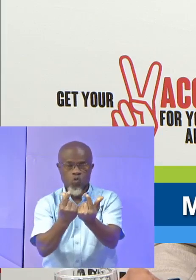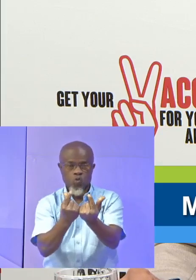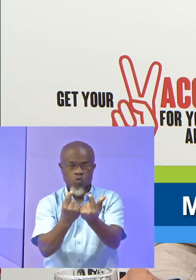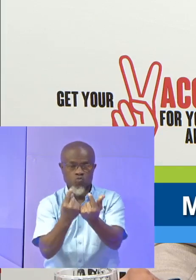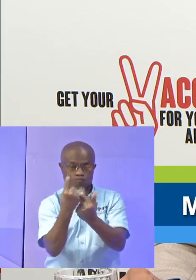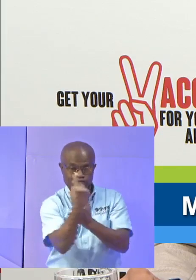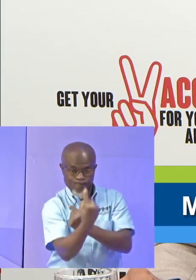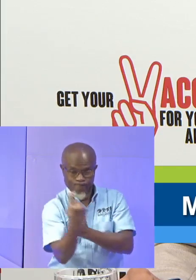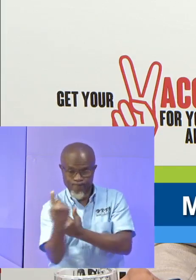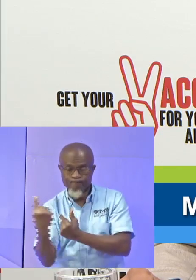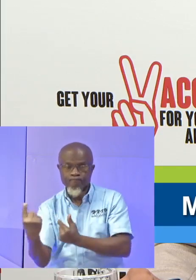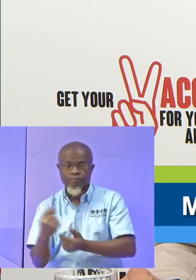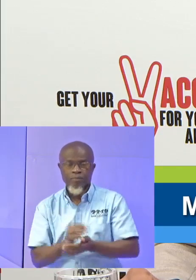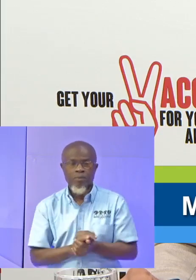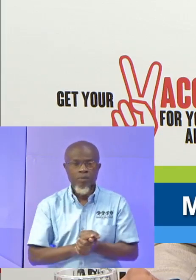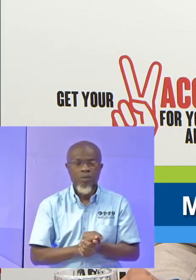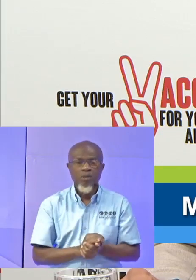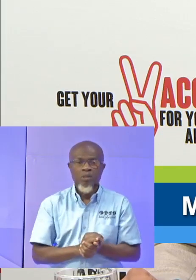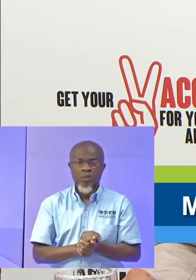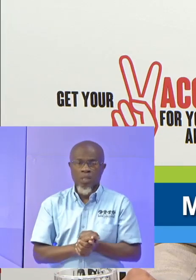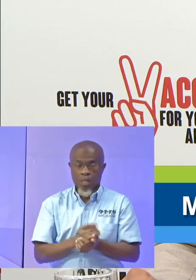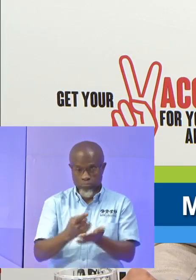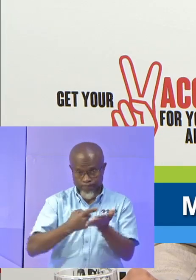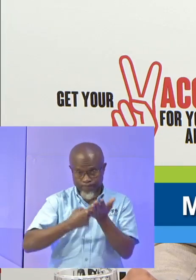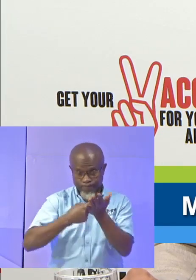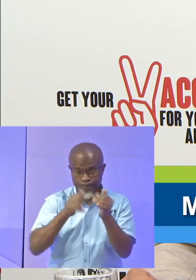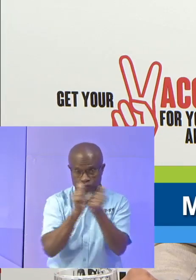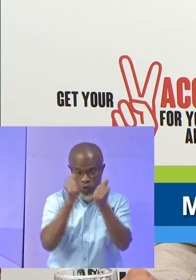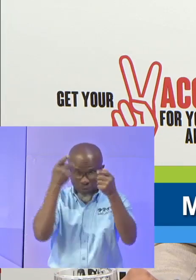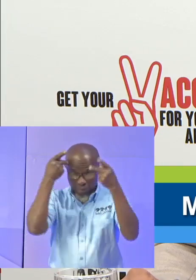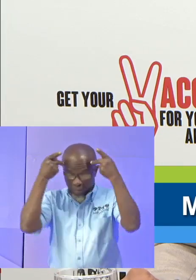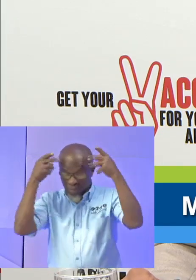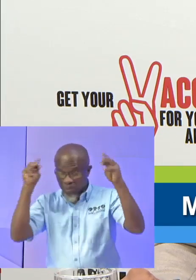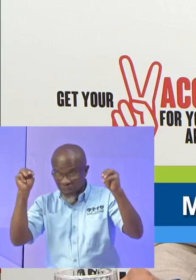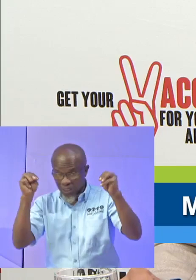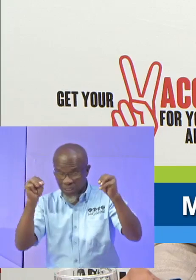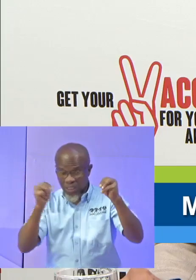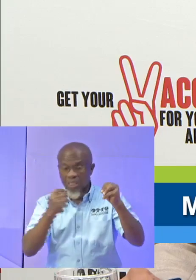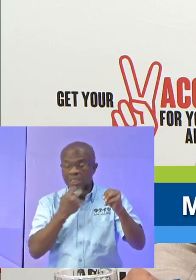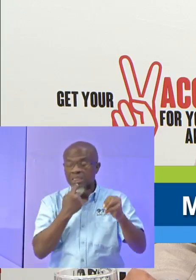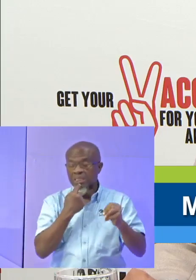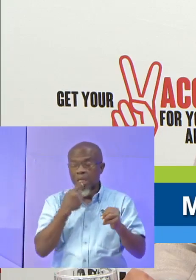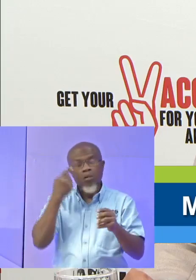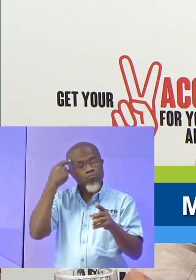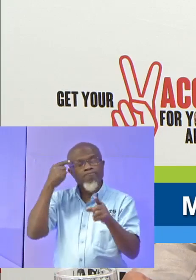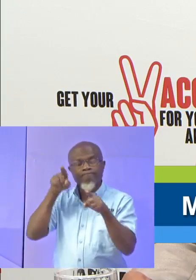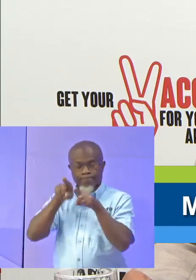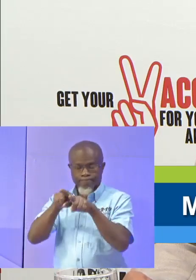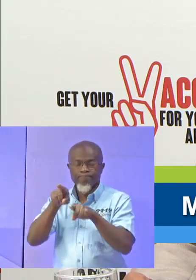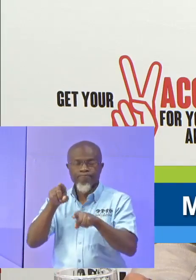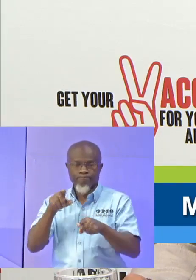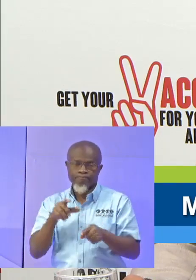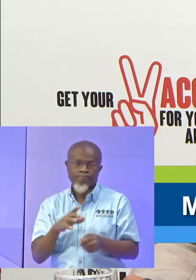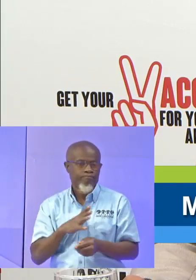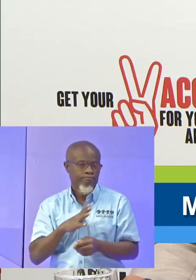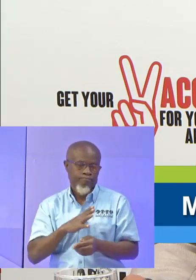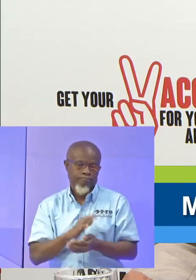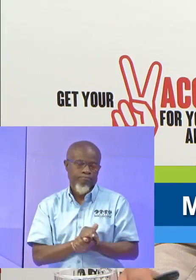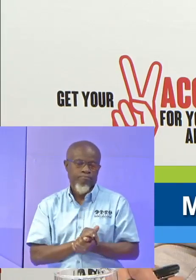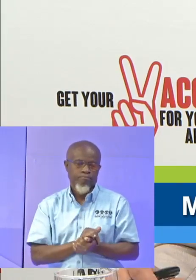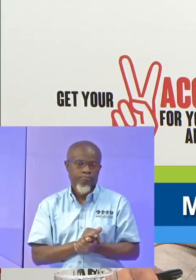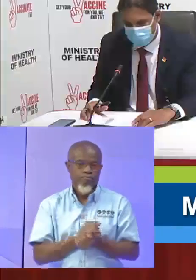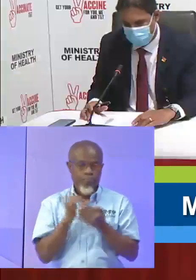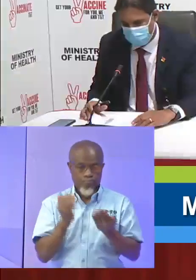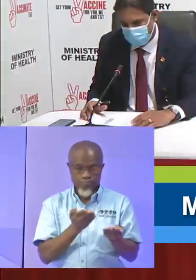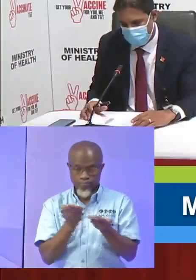needed an additional 3 weeks, and the Honorable Prime Minister agreed to it. Turn you over to the CMO. The